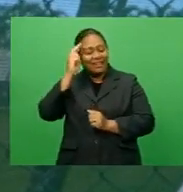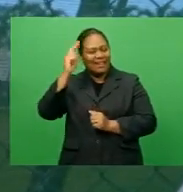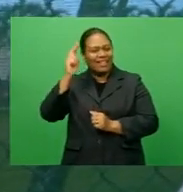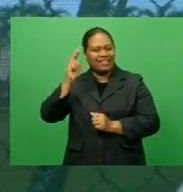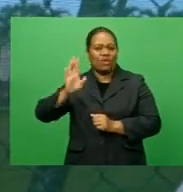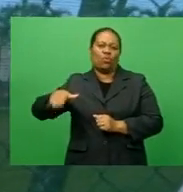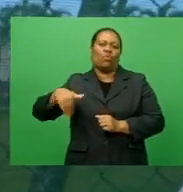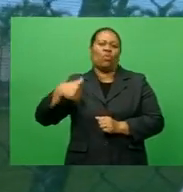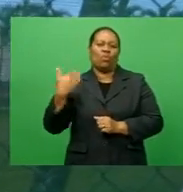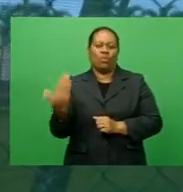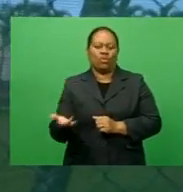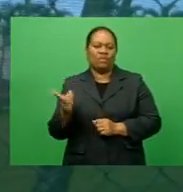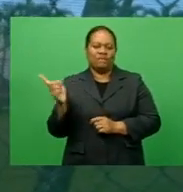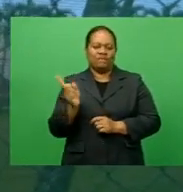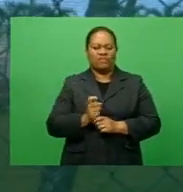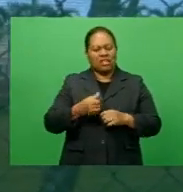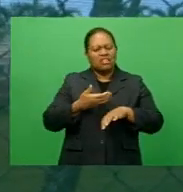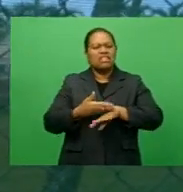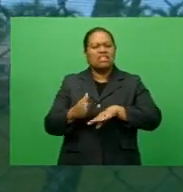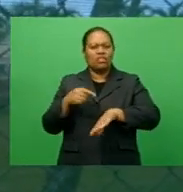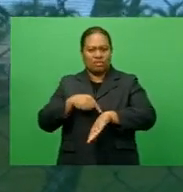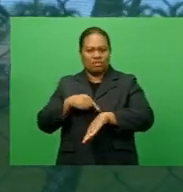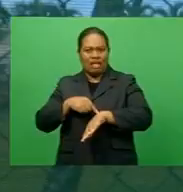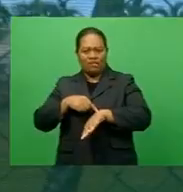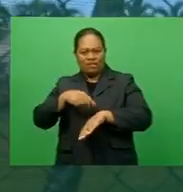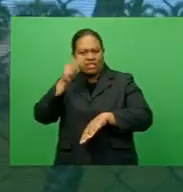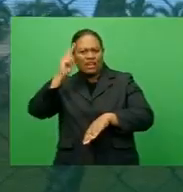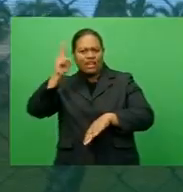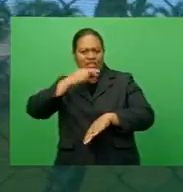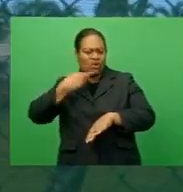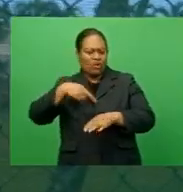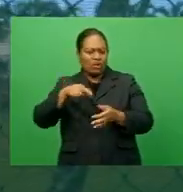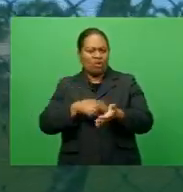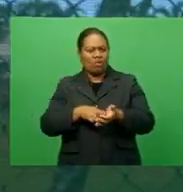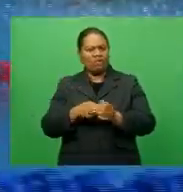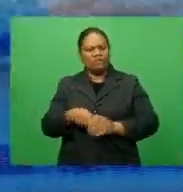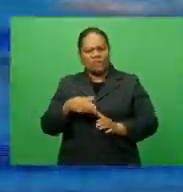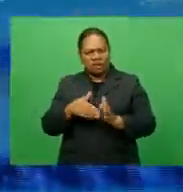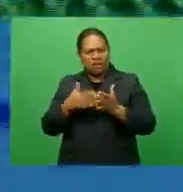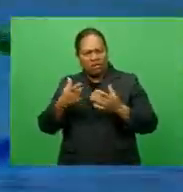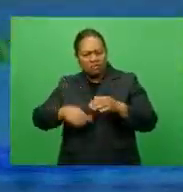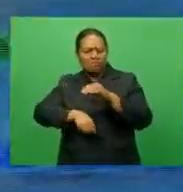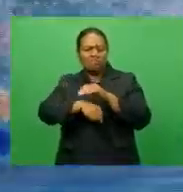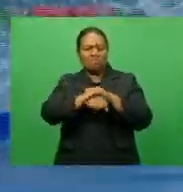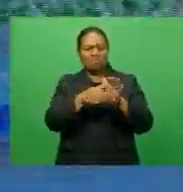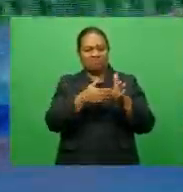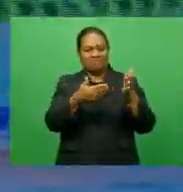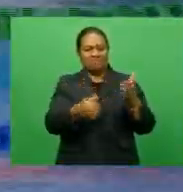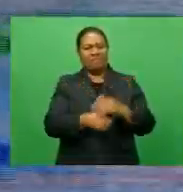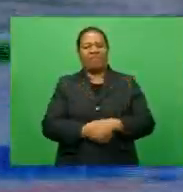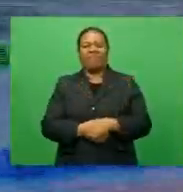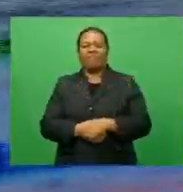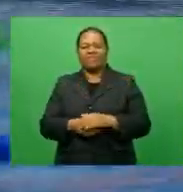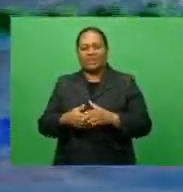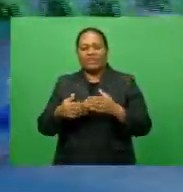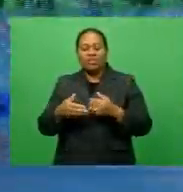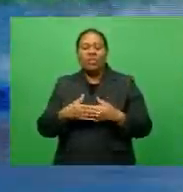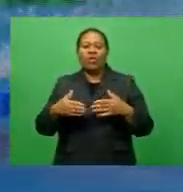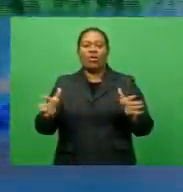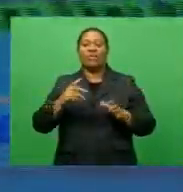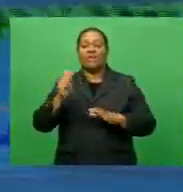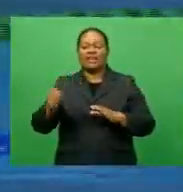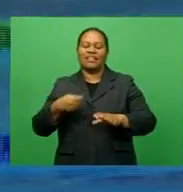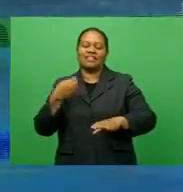been setting new times in his national records, which means he's been dropping it. Swimmers will now suit up for the Open Nationals next